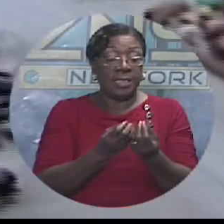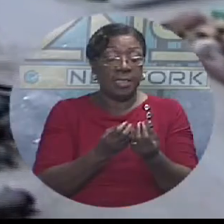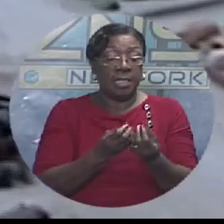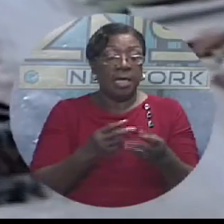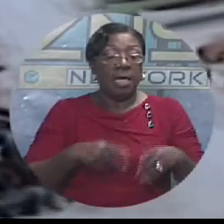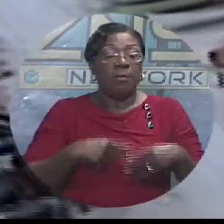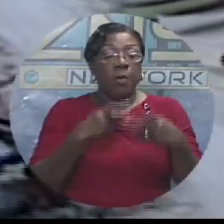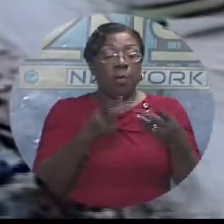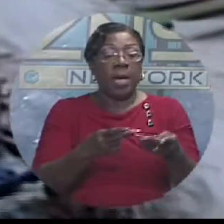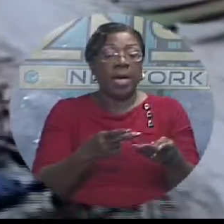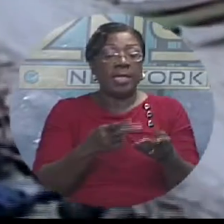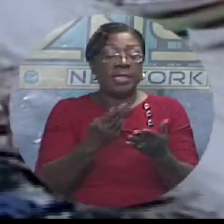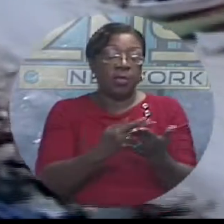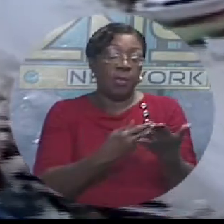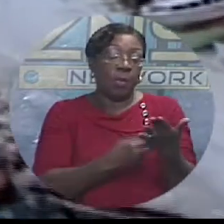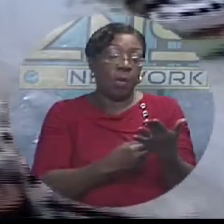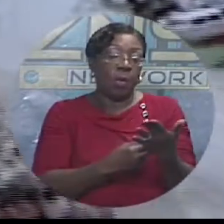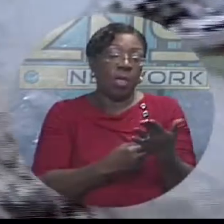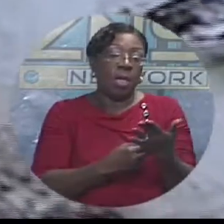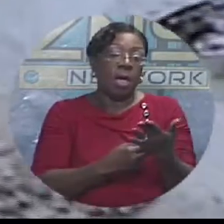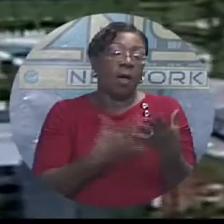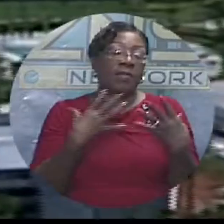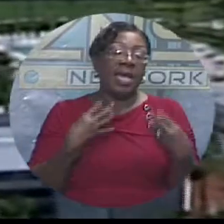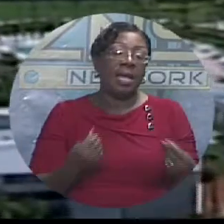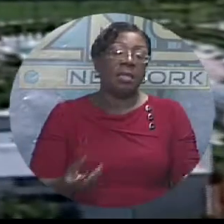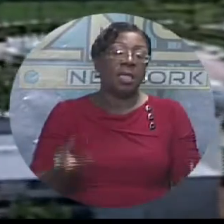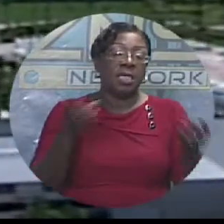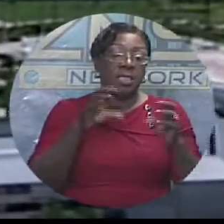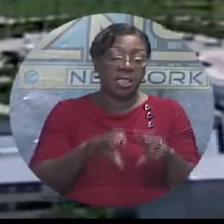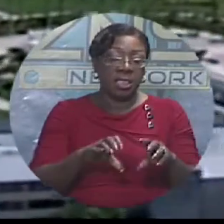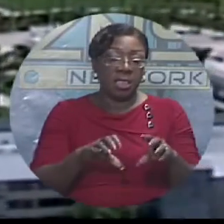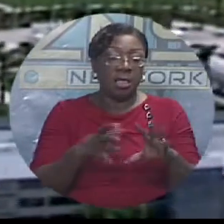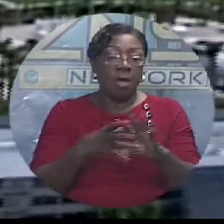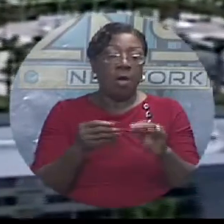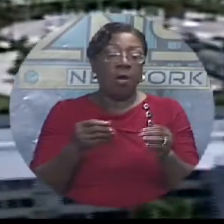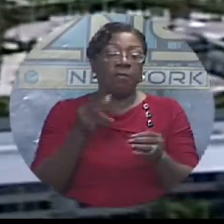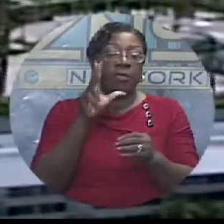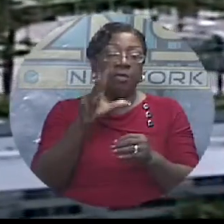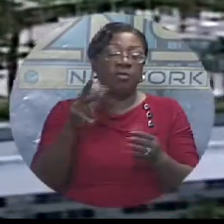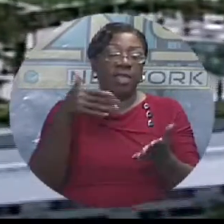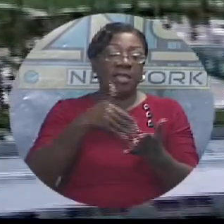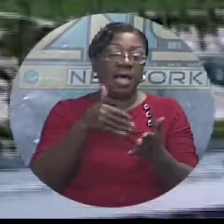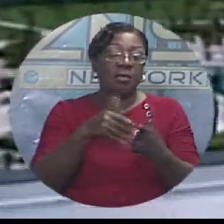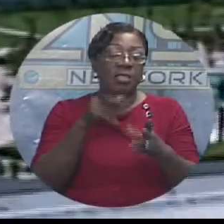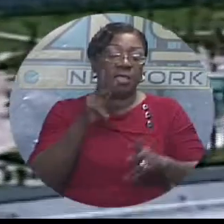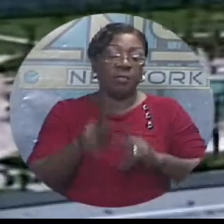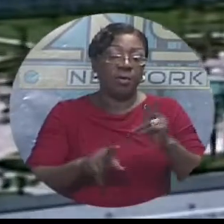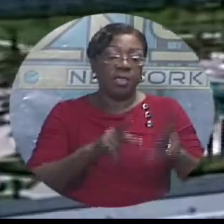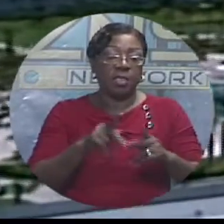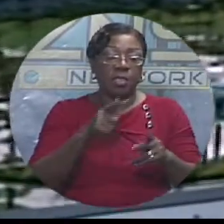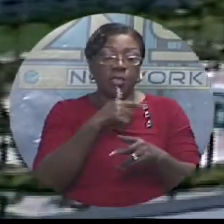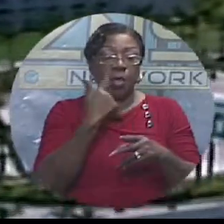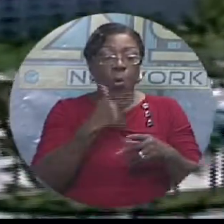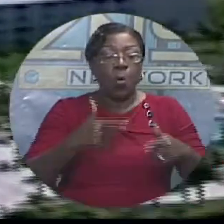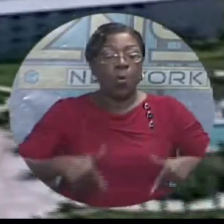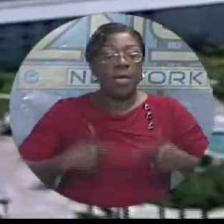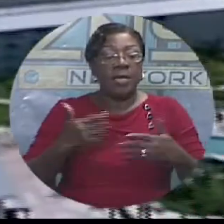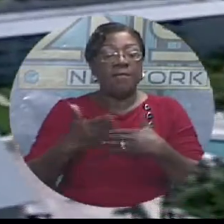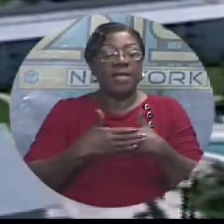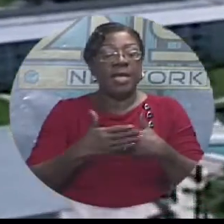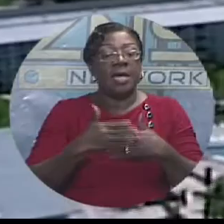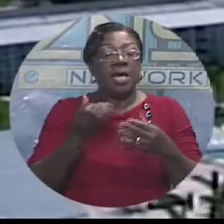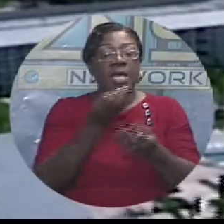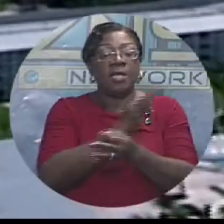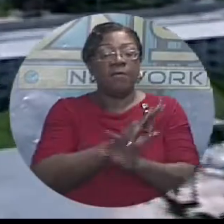a comprehensive overview of the health conditions of the estimated 3,000 persons who reside near the Freeport Industrial